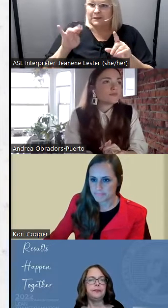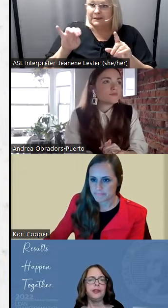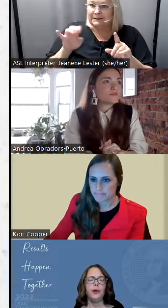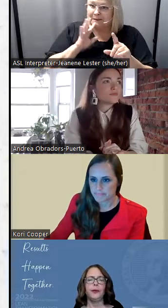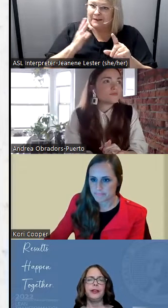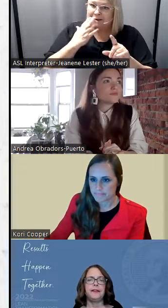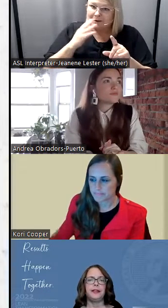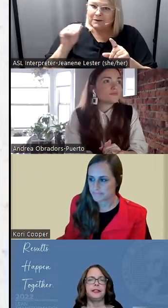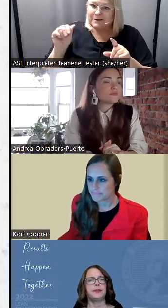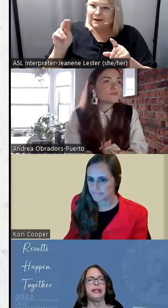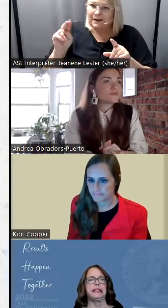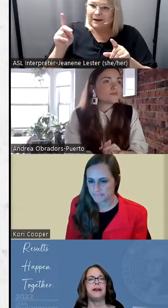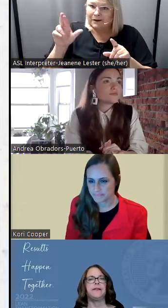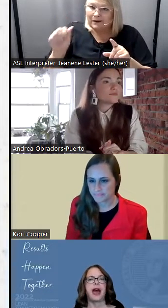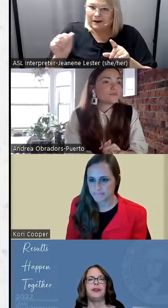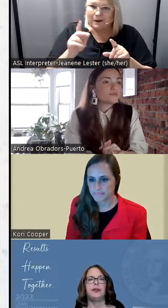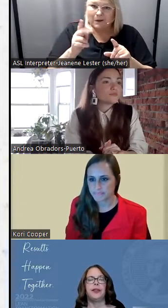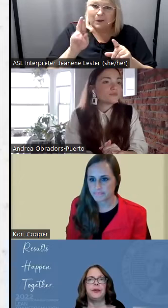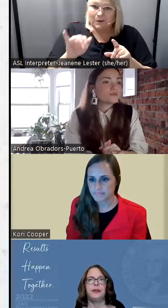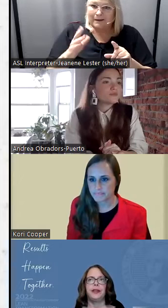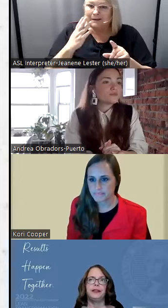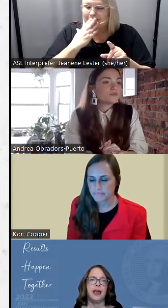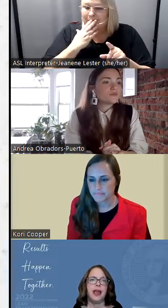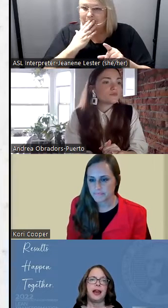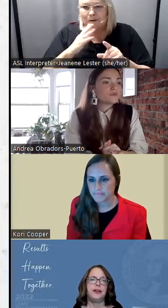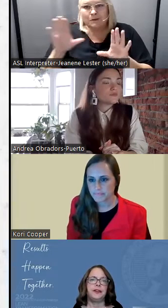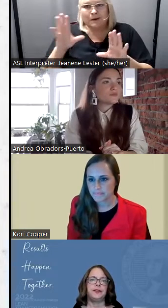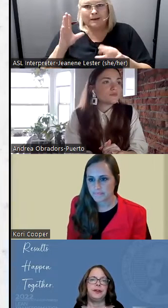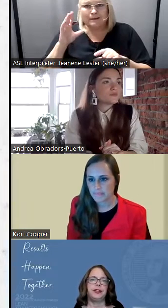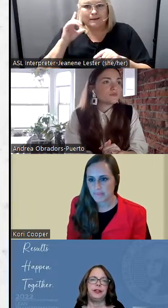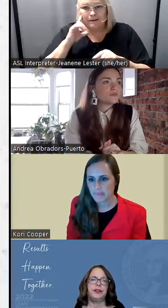a real life experience of how you went through this. And I know this information is so valuable